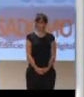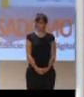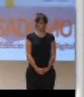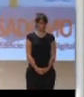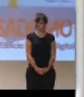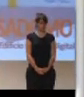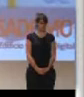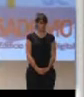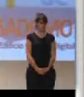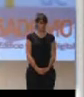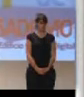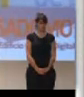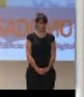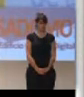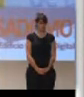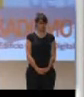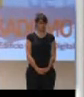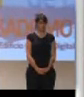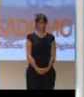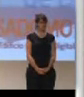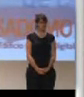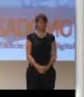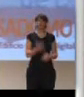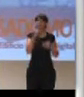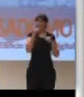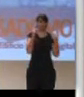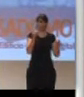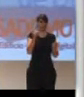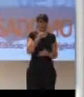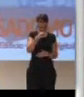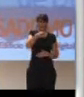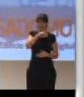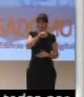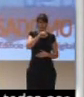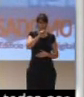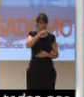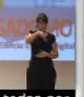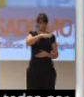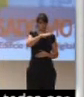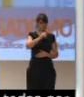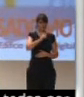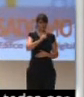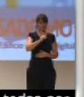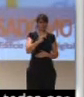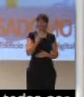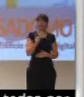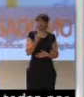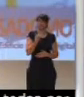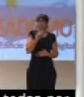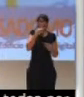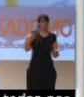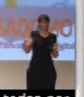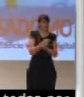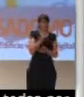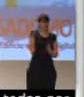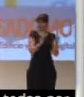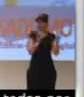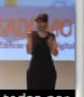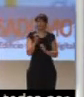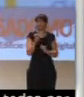Bueno, muchas gracias, Blanca. Many thanks, Blanca. Many thanks for all of you for being here. As Blanca